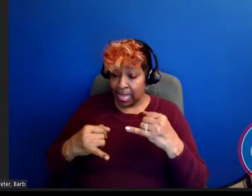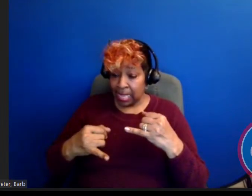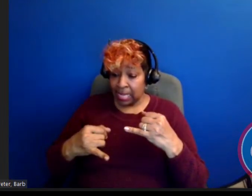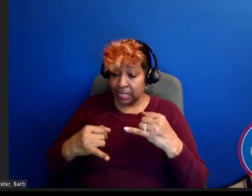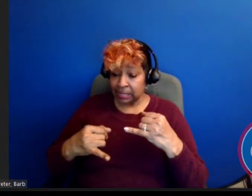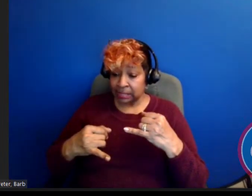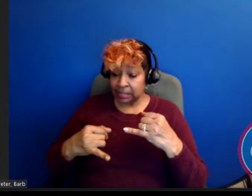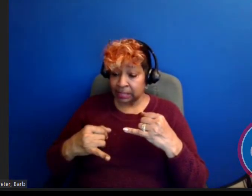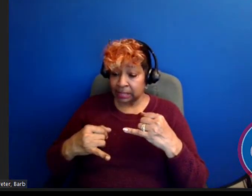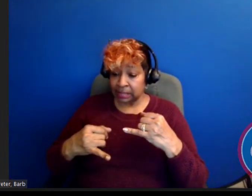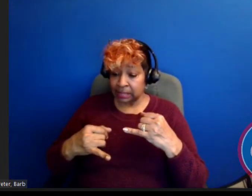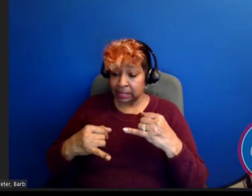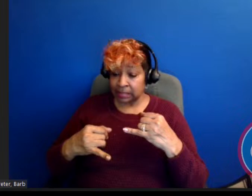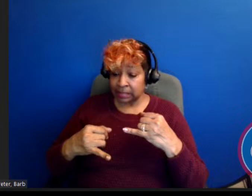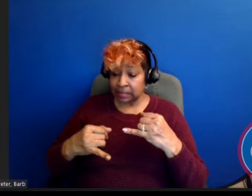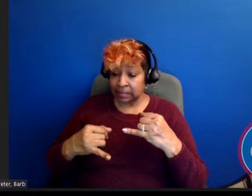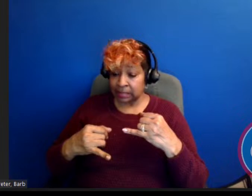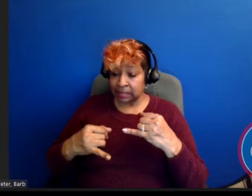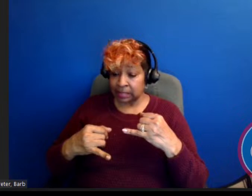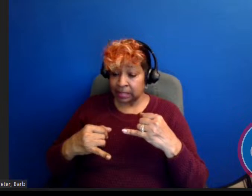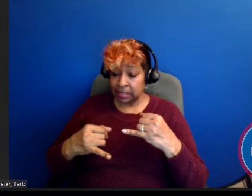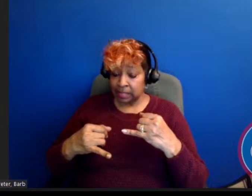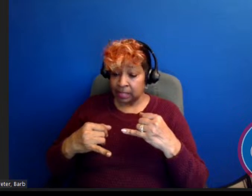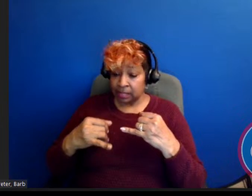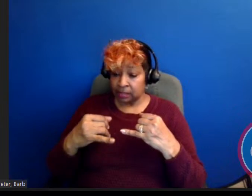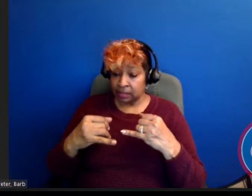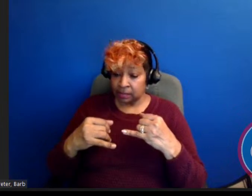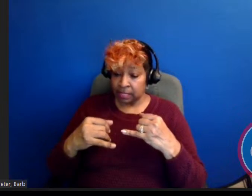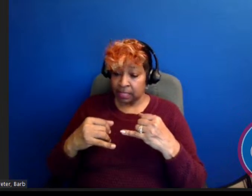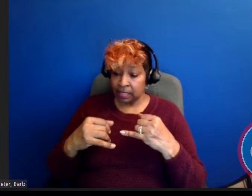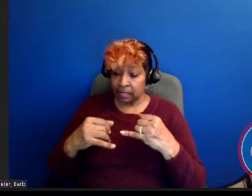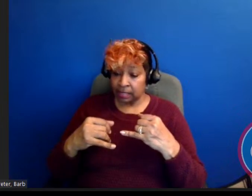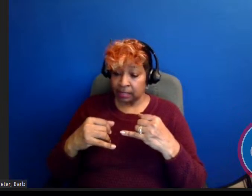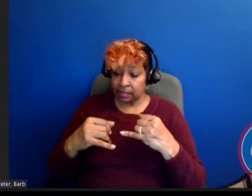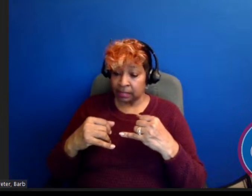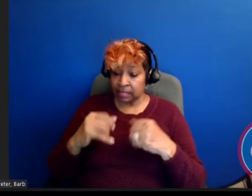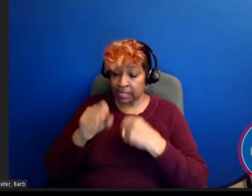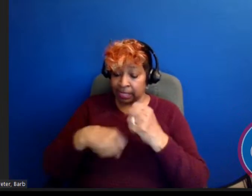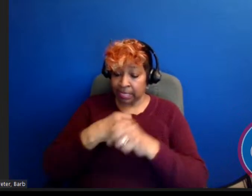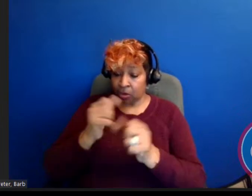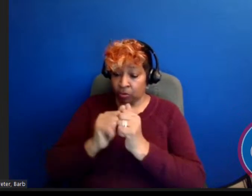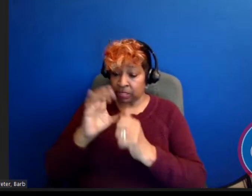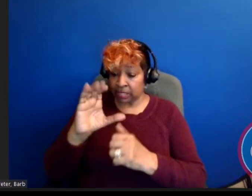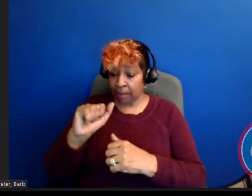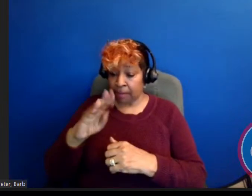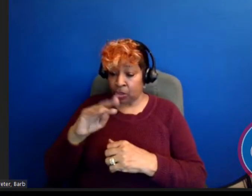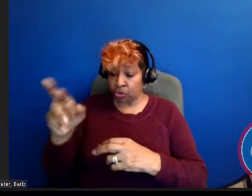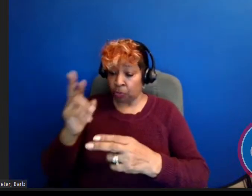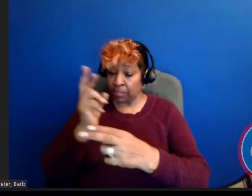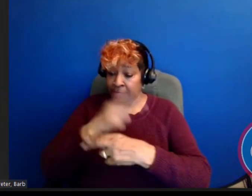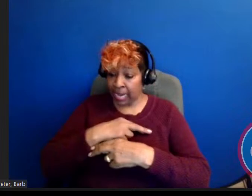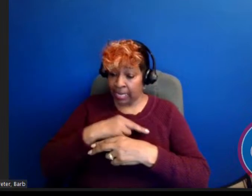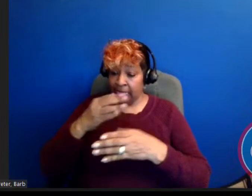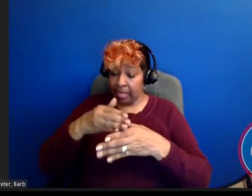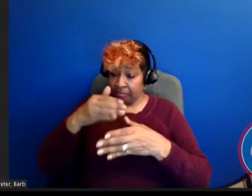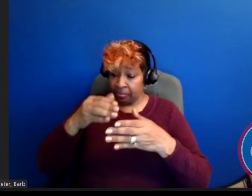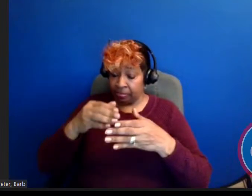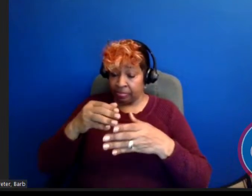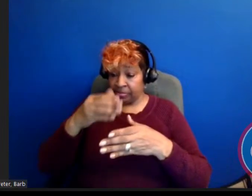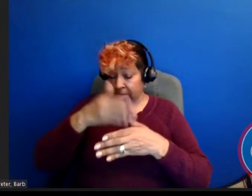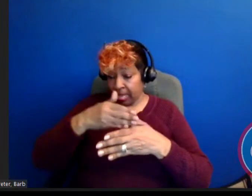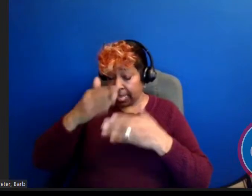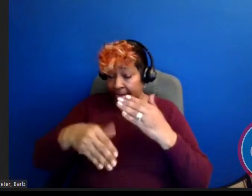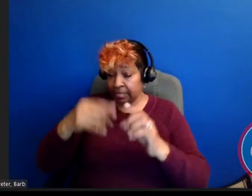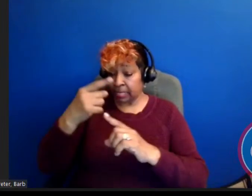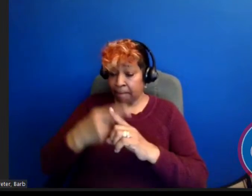meeting with the CAB, and that you are retiring at the end of the month. So